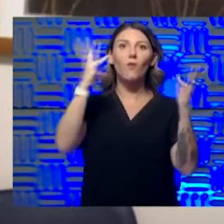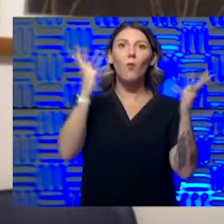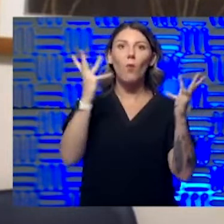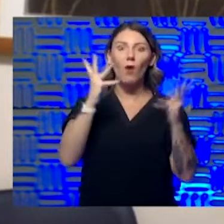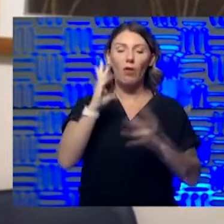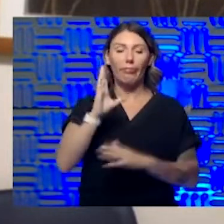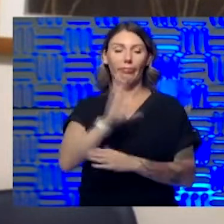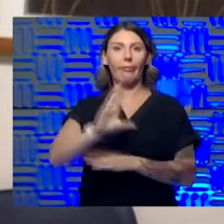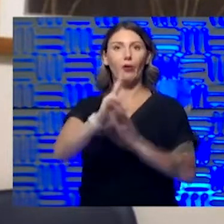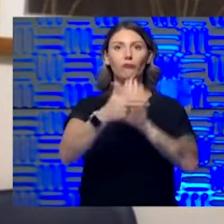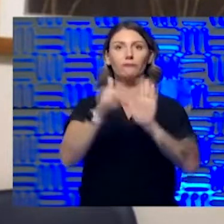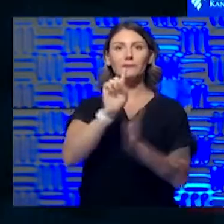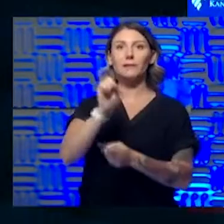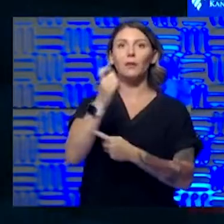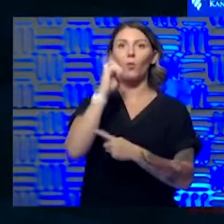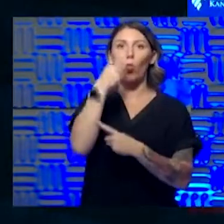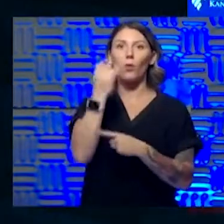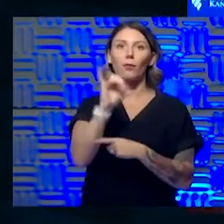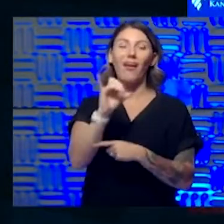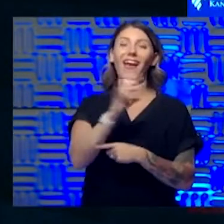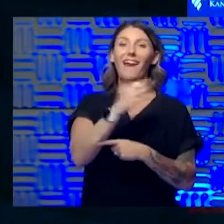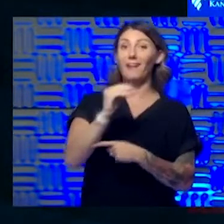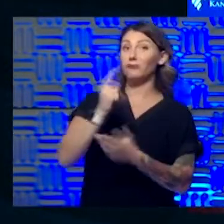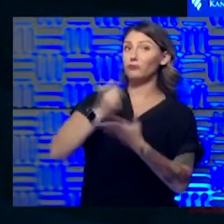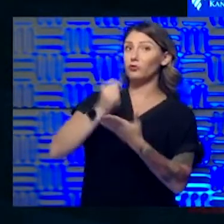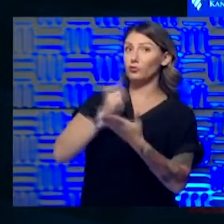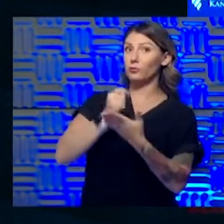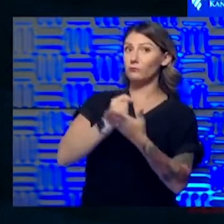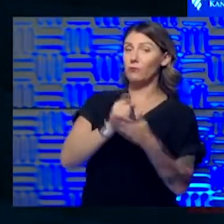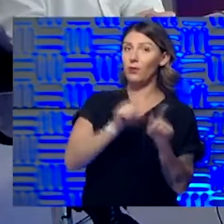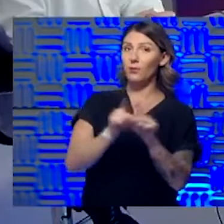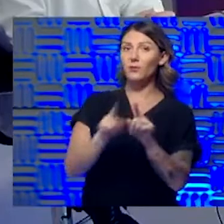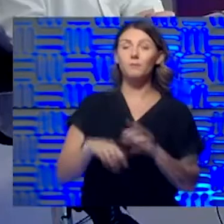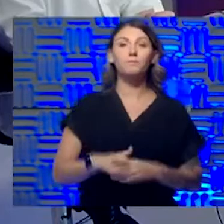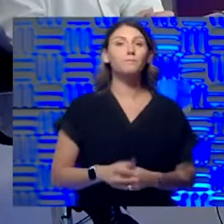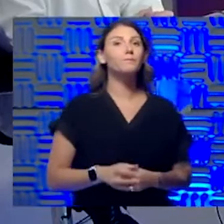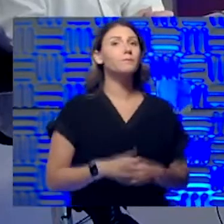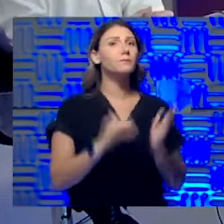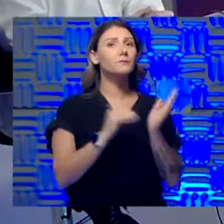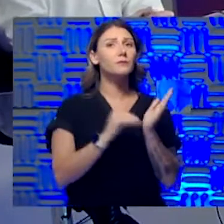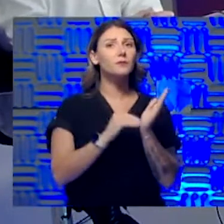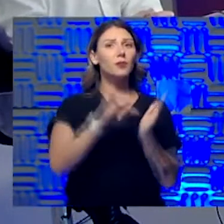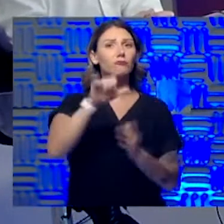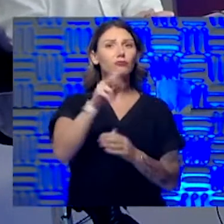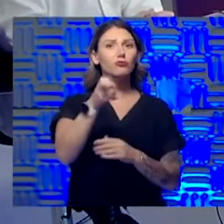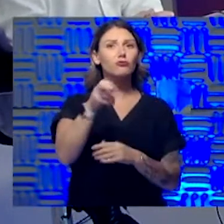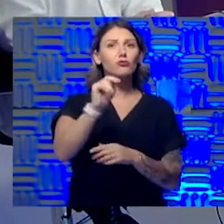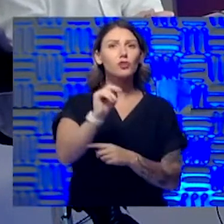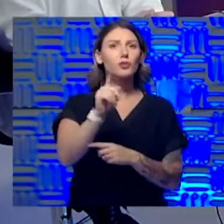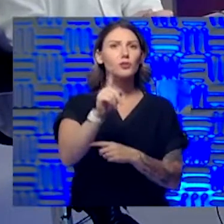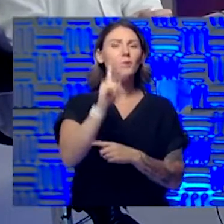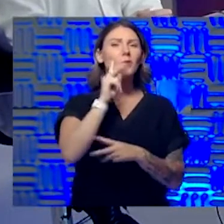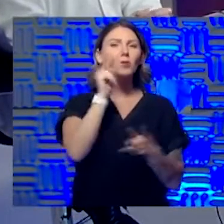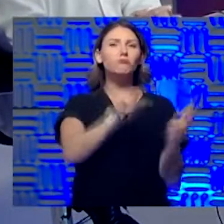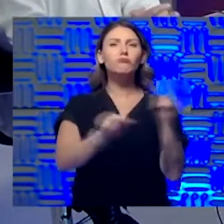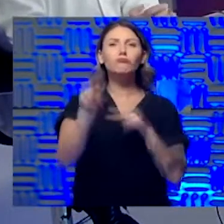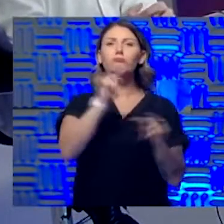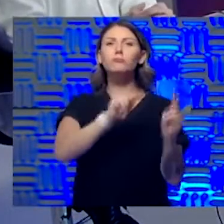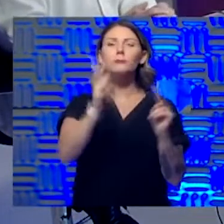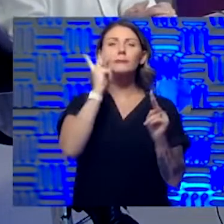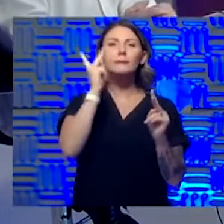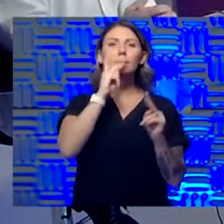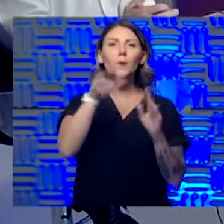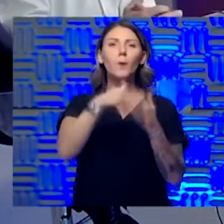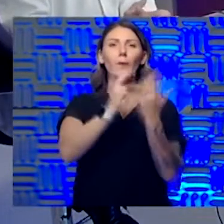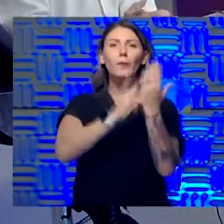a more efficient manner as well. Yeah. Dr. Jensen, as you look around, I'm sure you've been in contact with programs around the country.